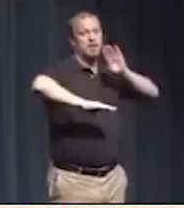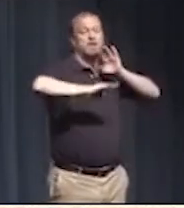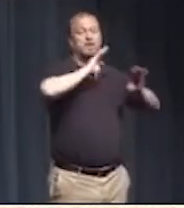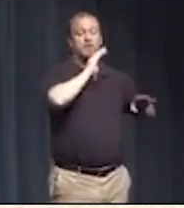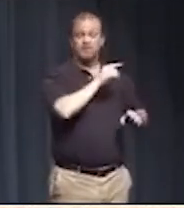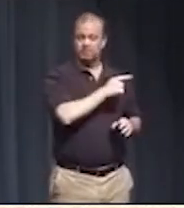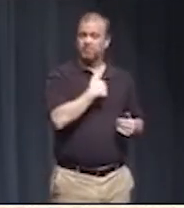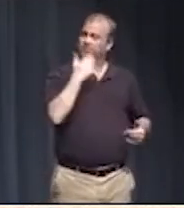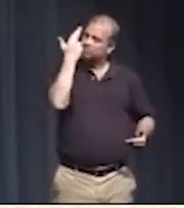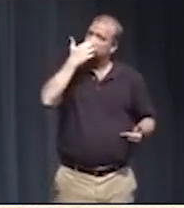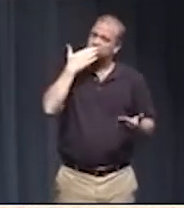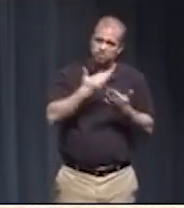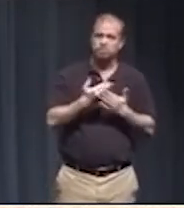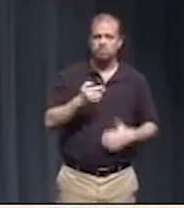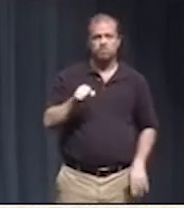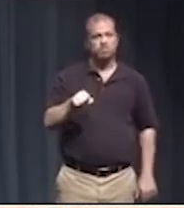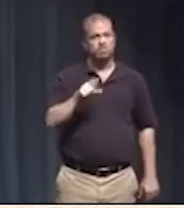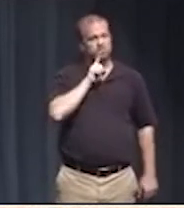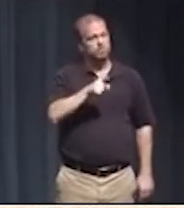reason.